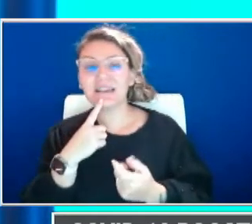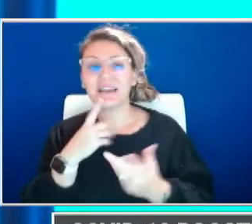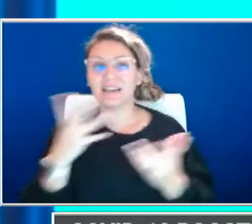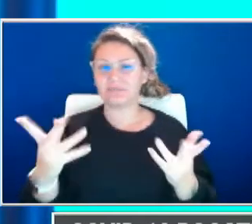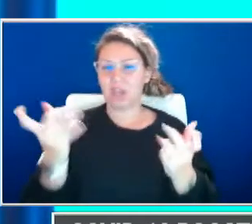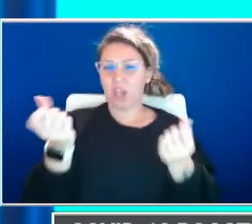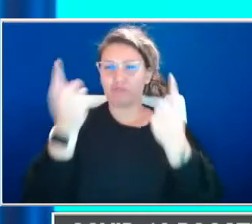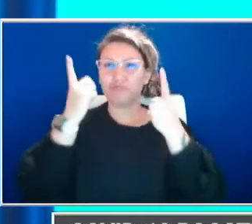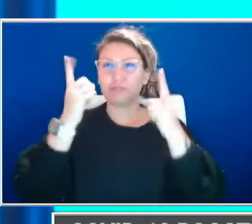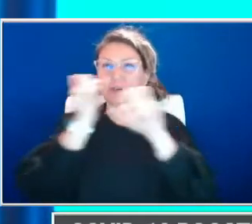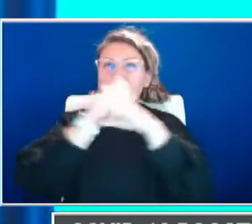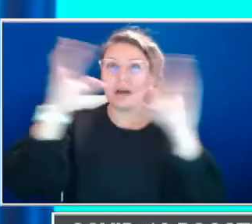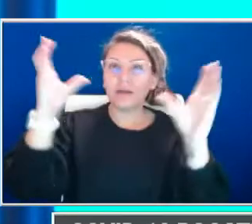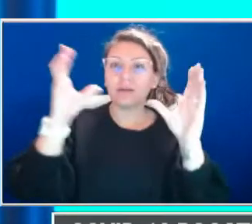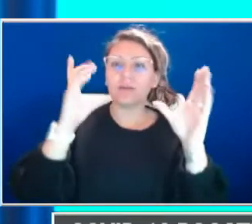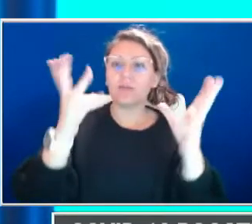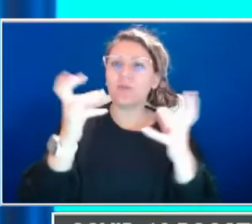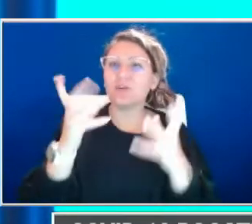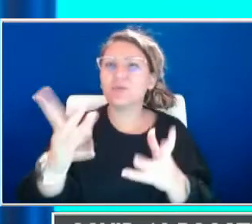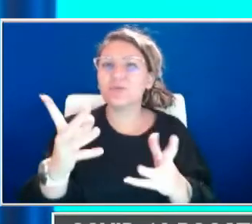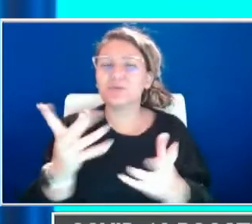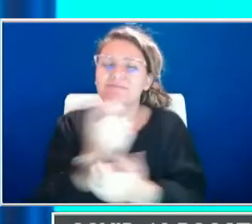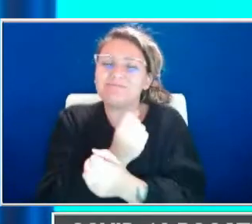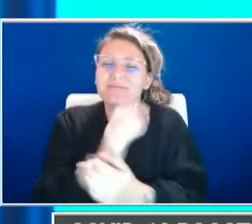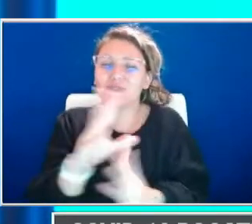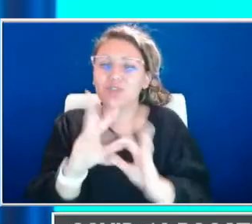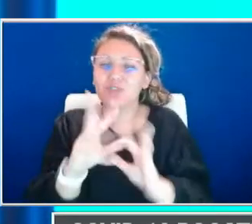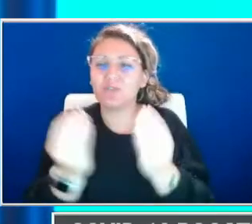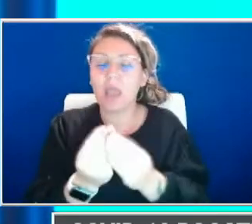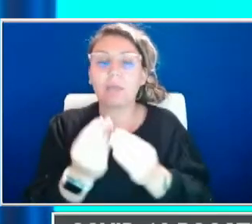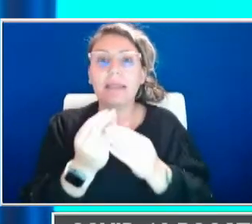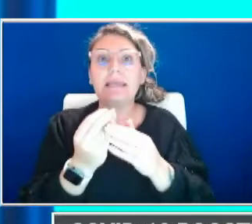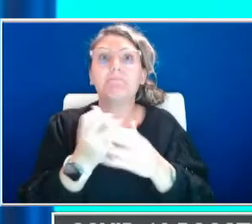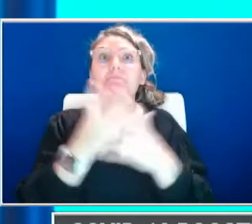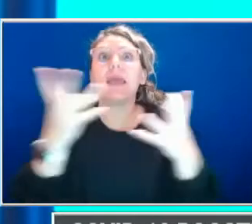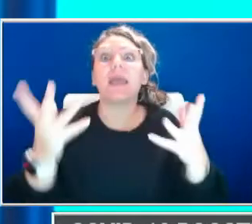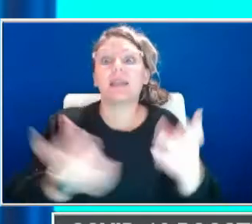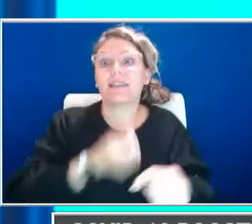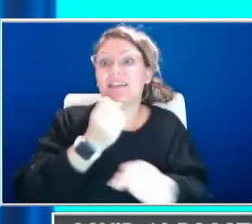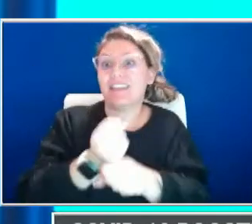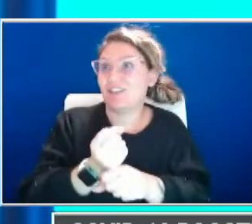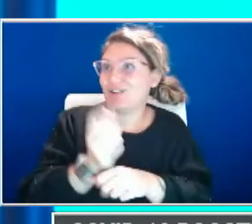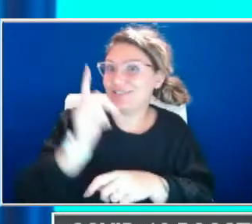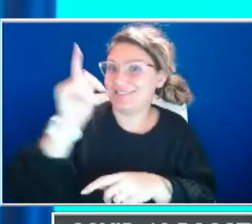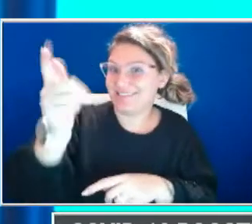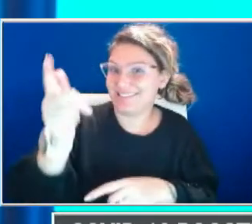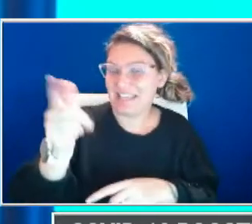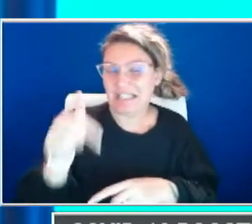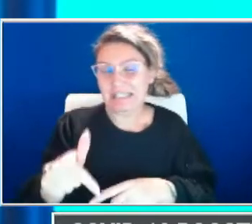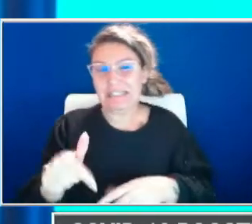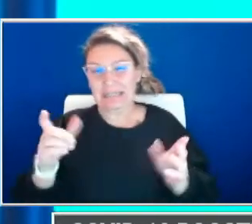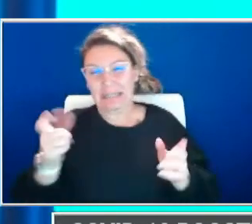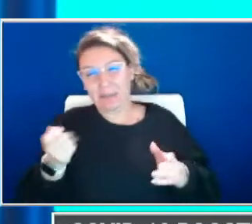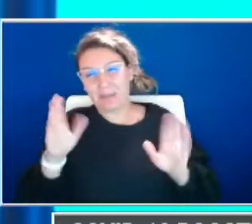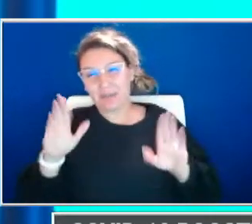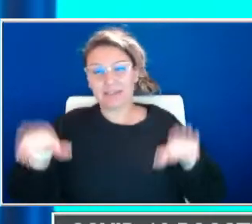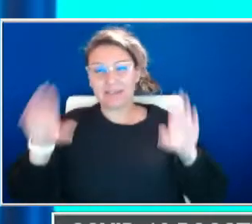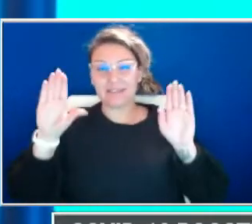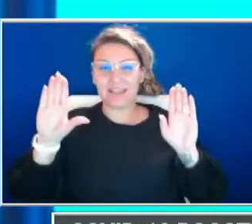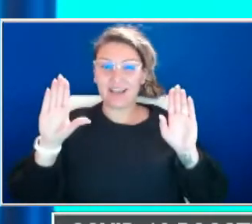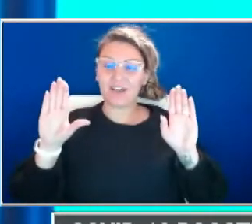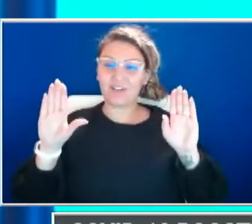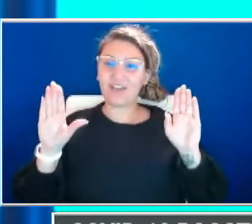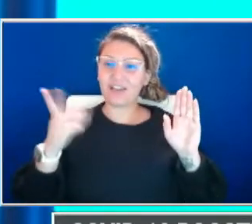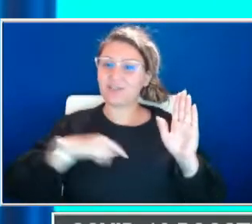able to hug your babies and be with your family for years and years from now. So, this is a little sacrifice that we do ask of you, and it's a